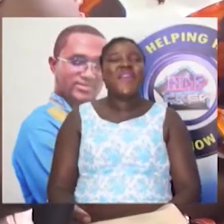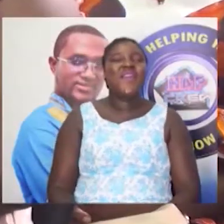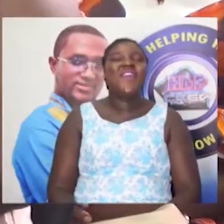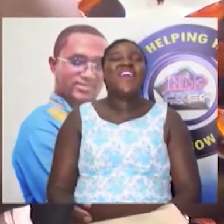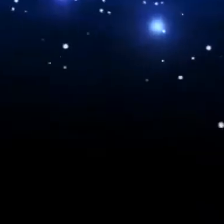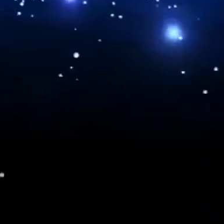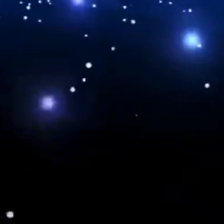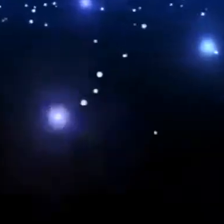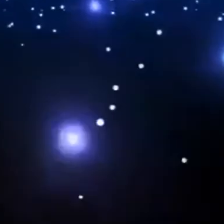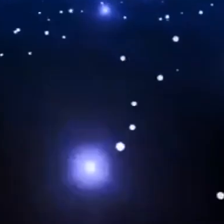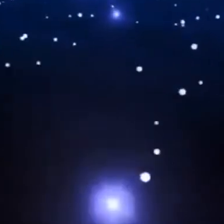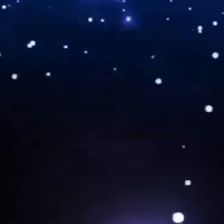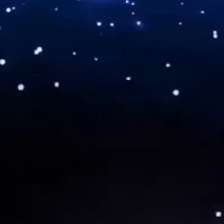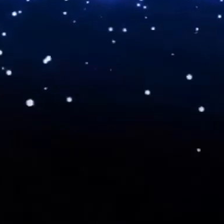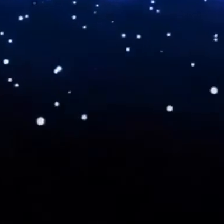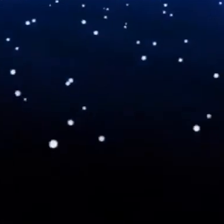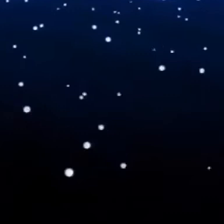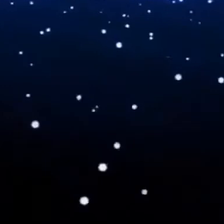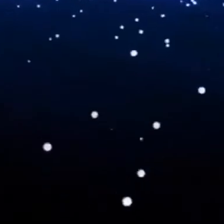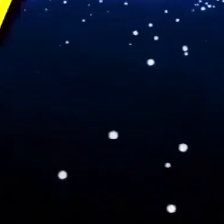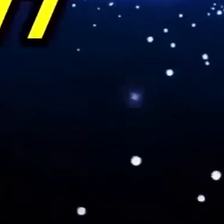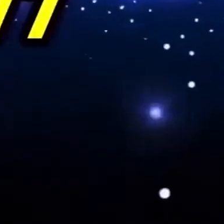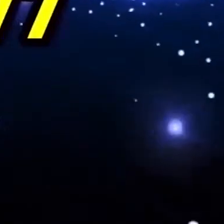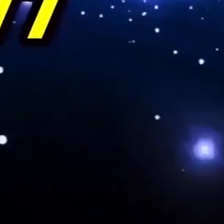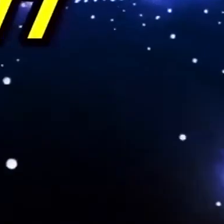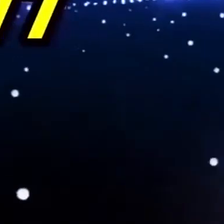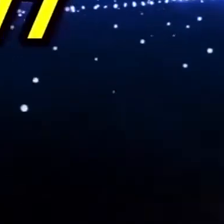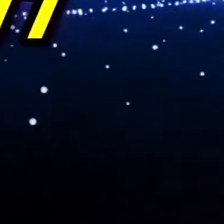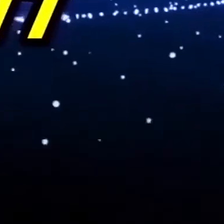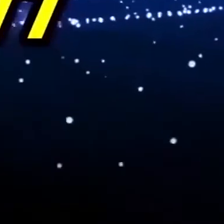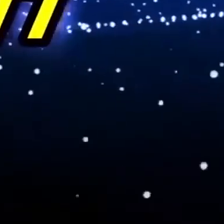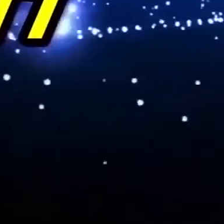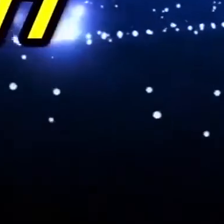So. I hear you. Send your questions and comments to